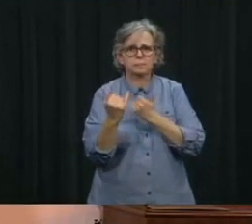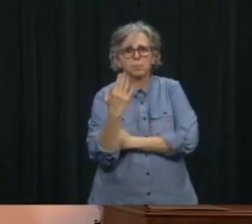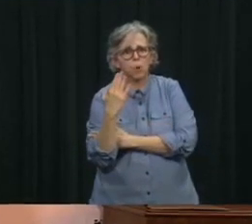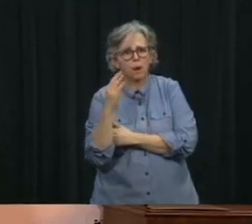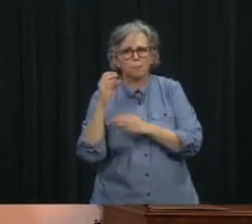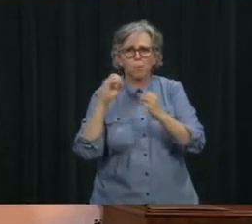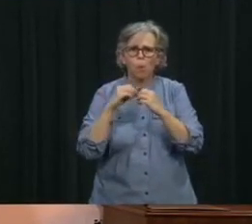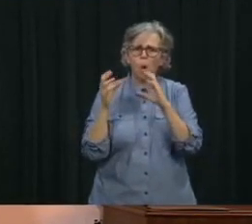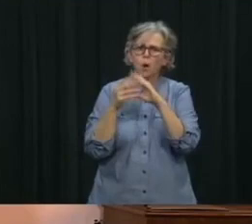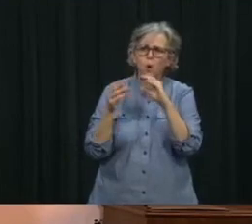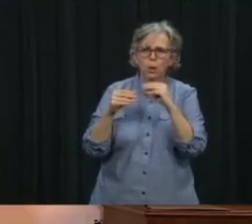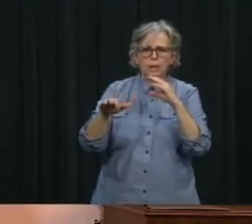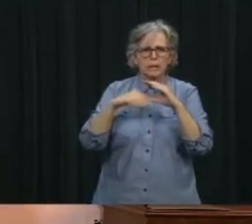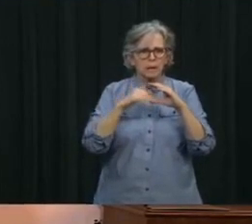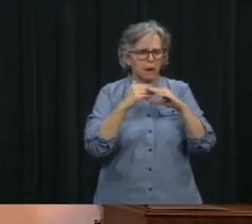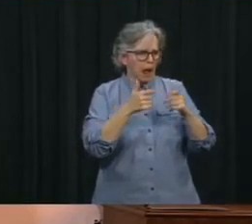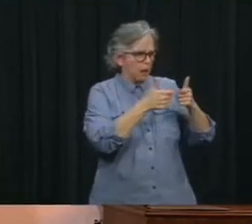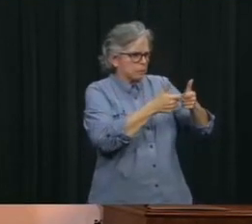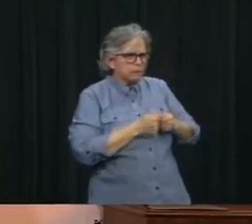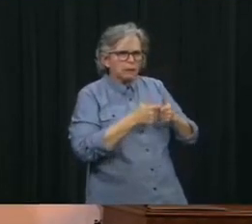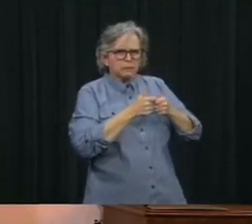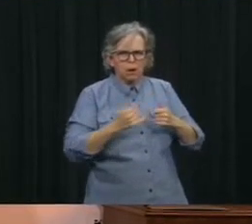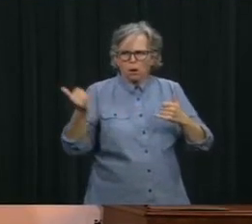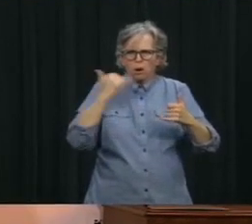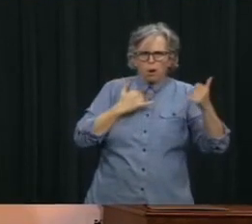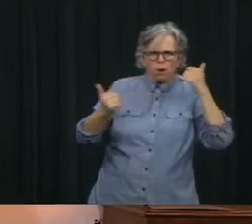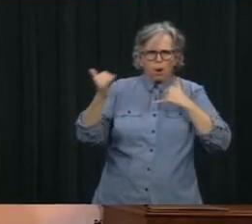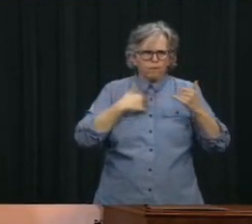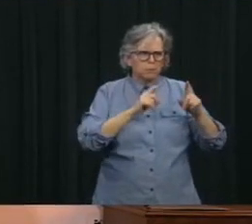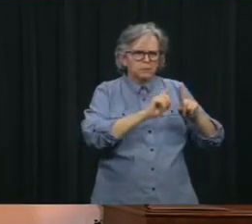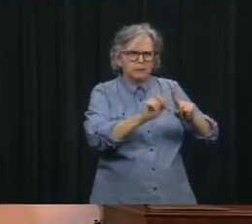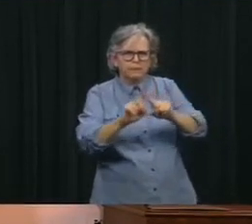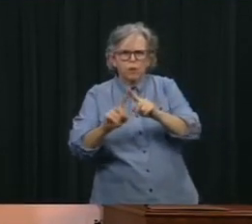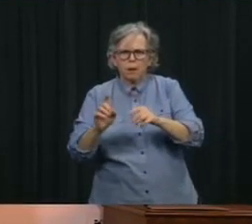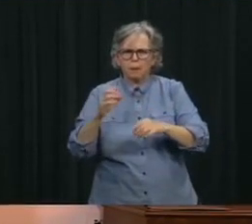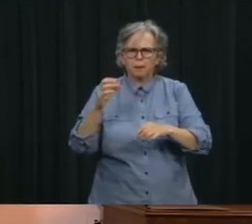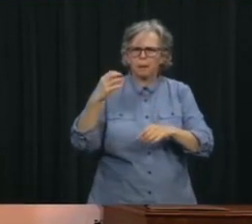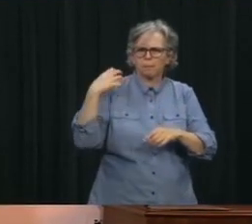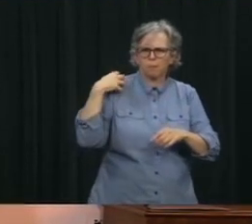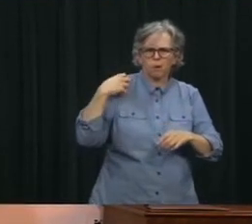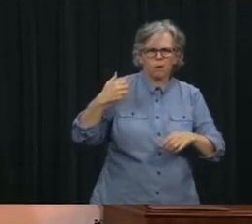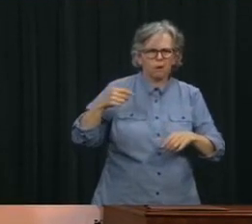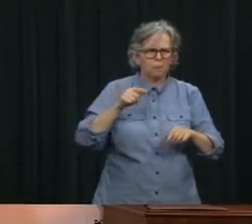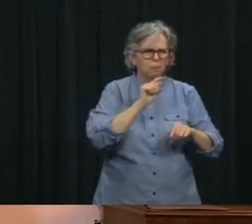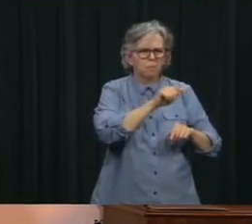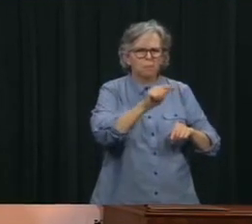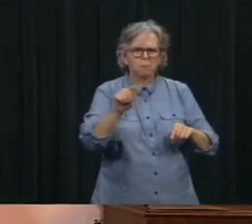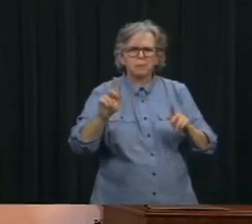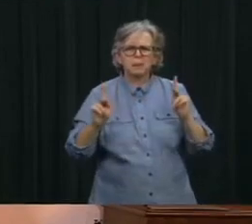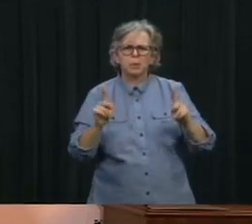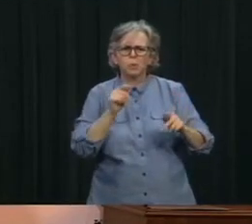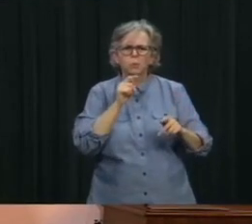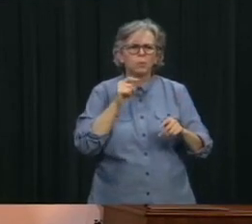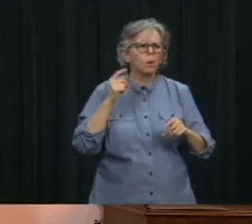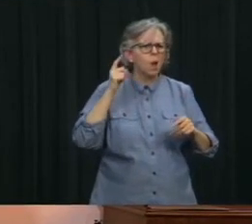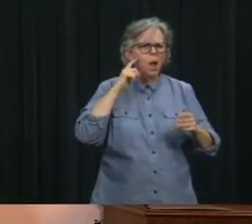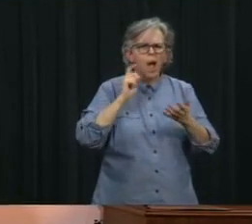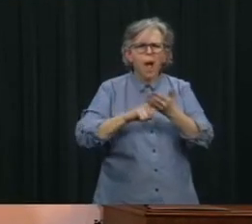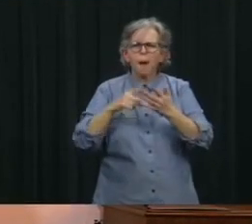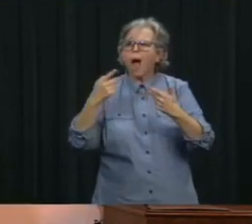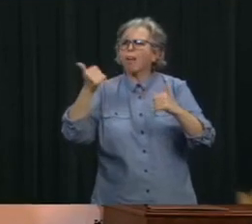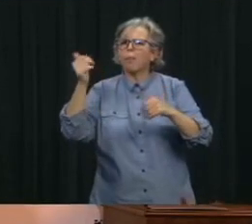emails, texts from employees, from people who have observed what's going on in other businesses,